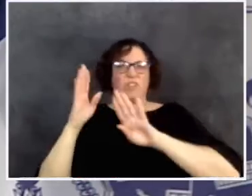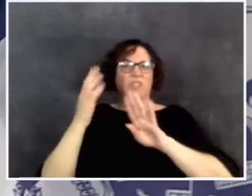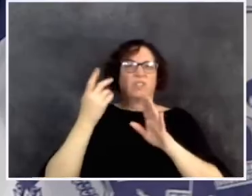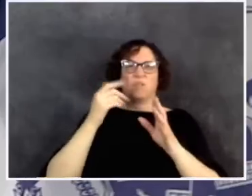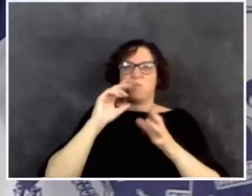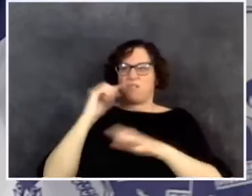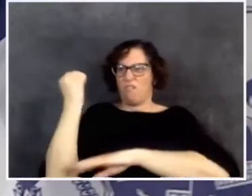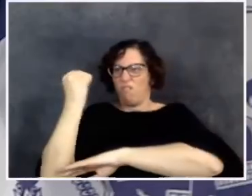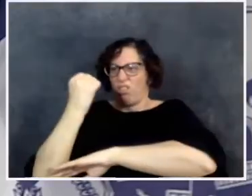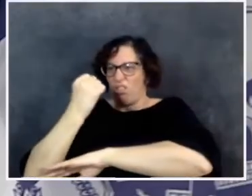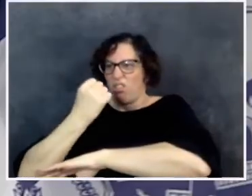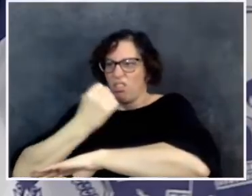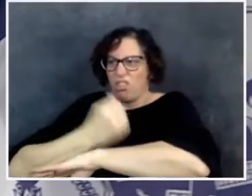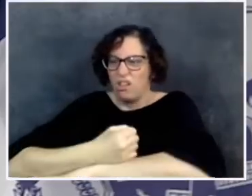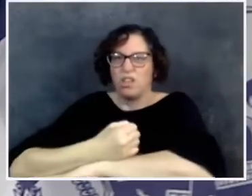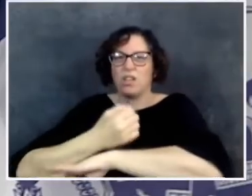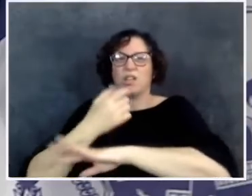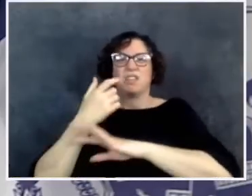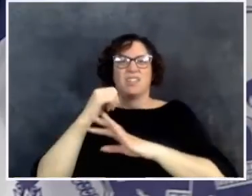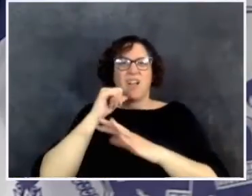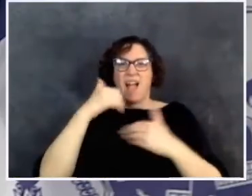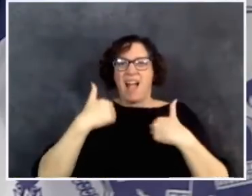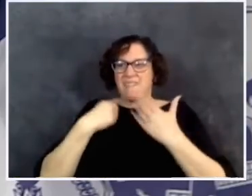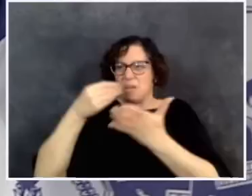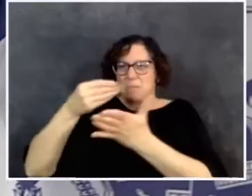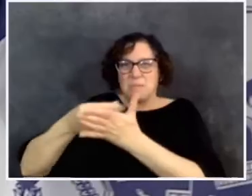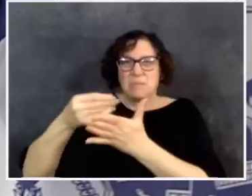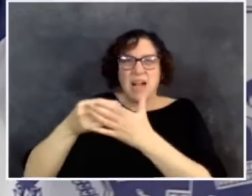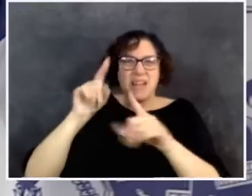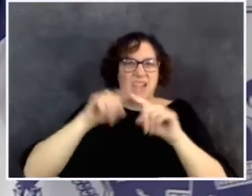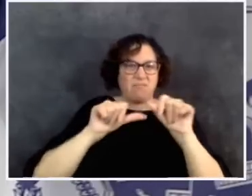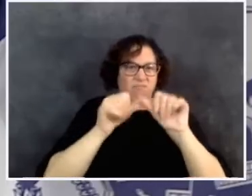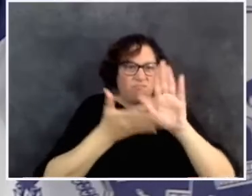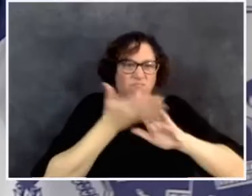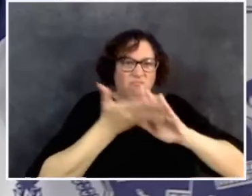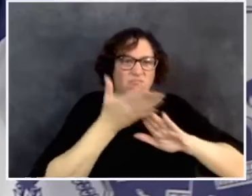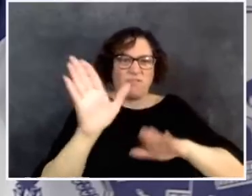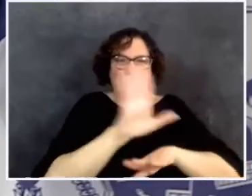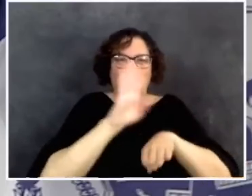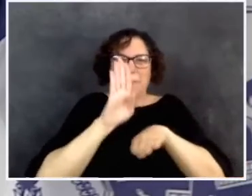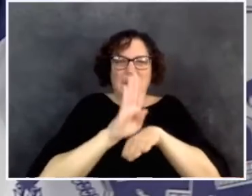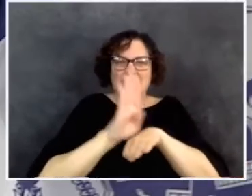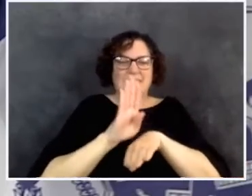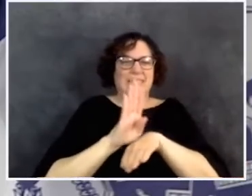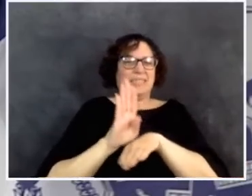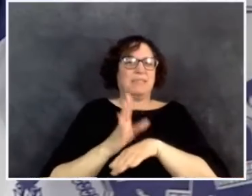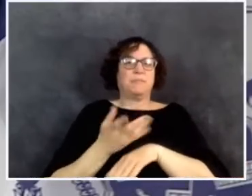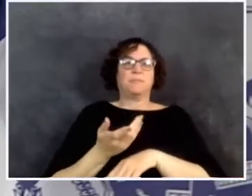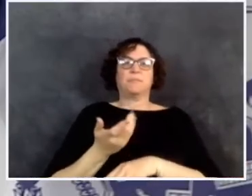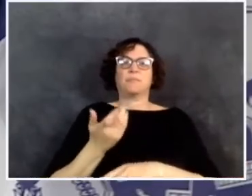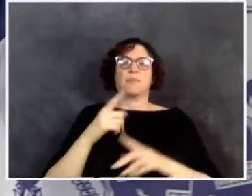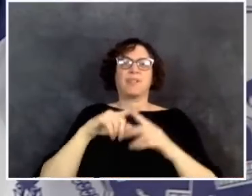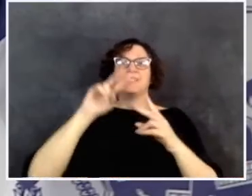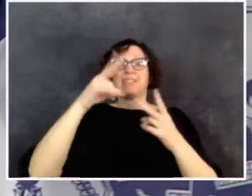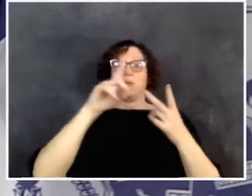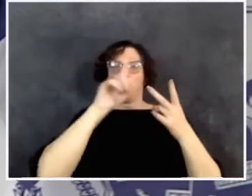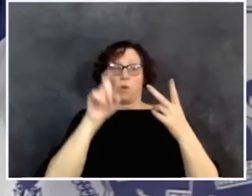falter. And the second question I have is about the field hospital in the Bronx. Know that the federal government is in charge, but there's